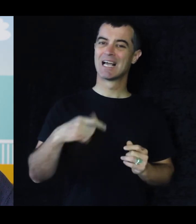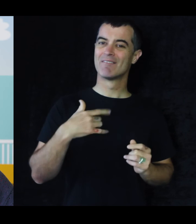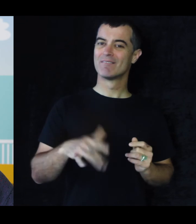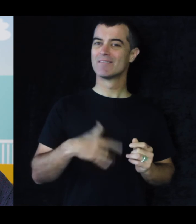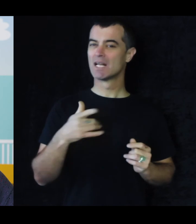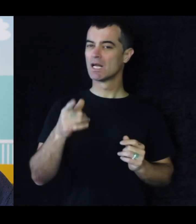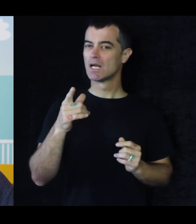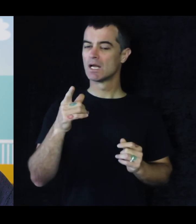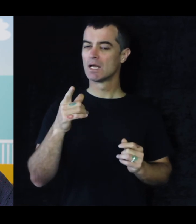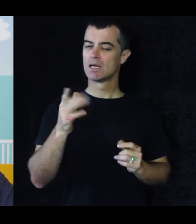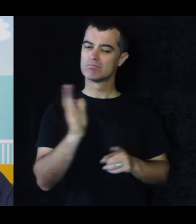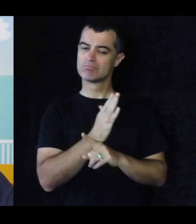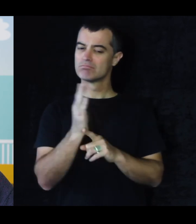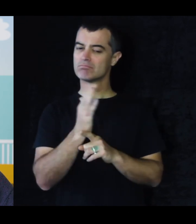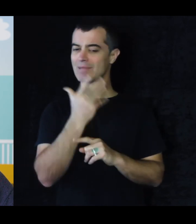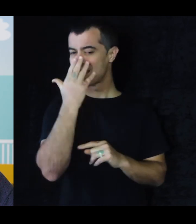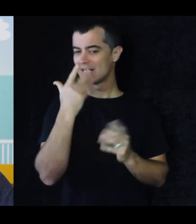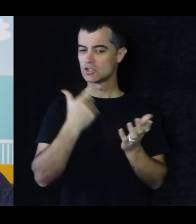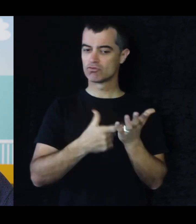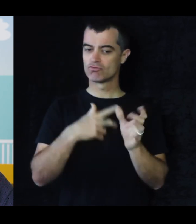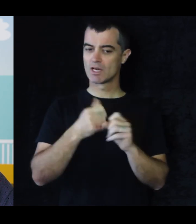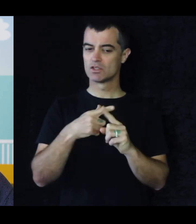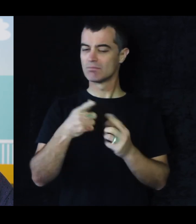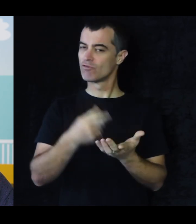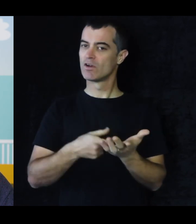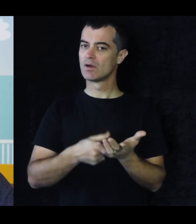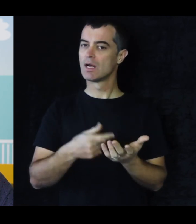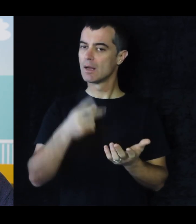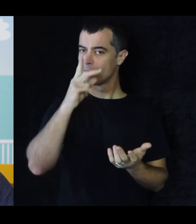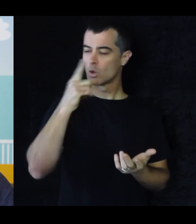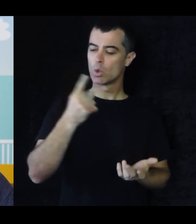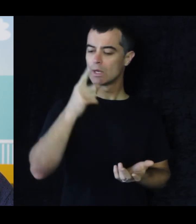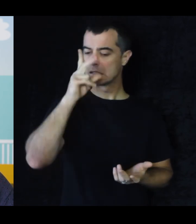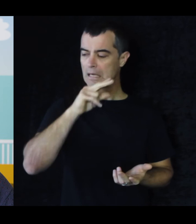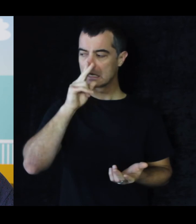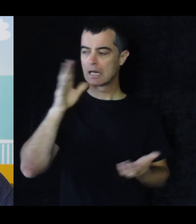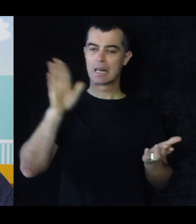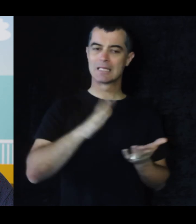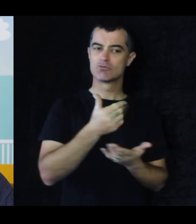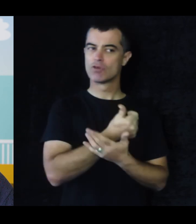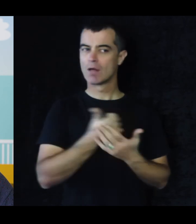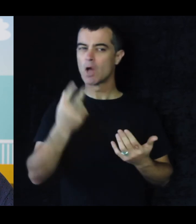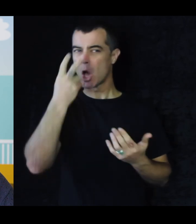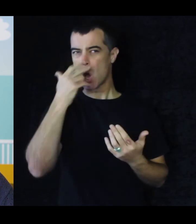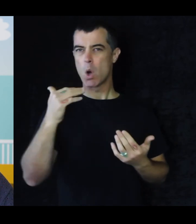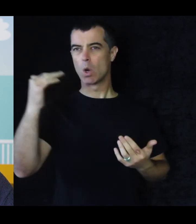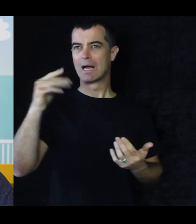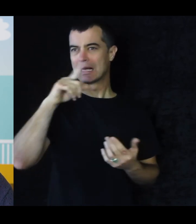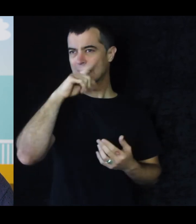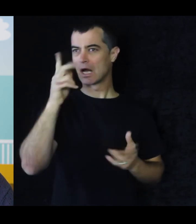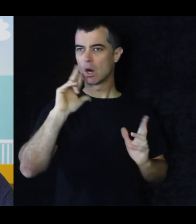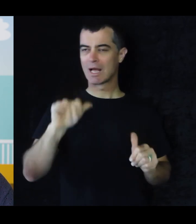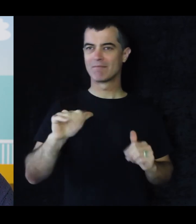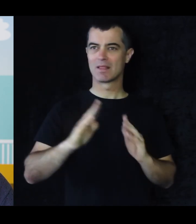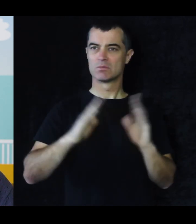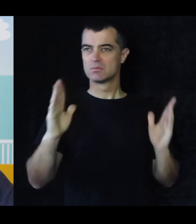think they'd be looking within a certain age range as well as preferable. I think people who are younger are seen as less reliable. People who are a lot older might be seen as not able to take